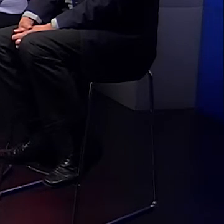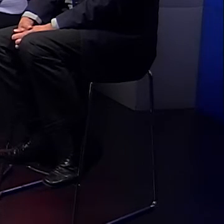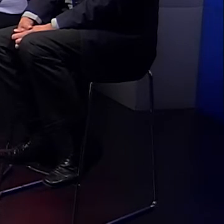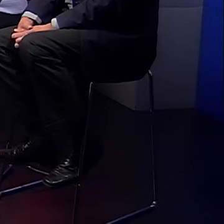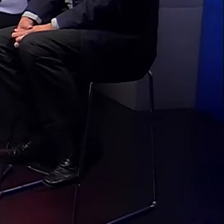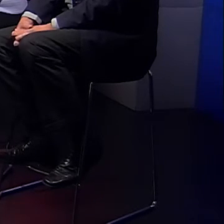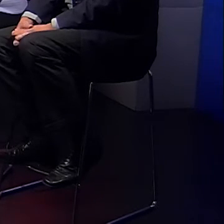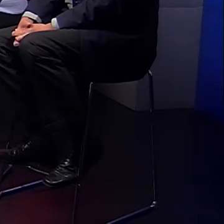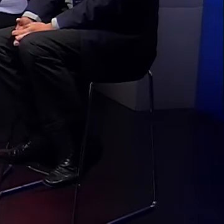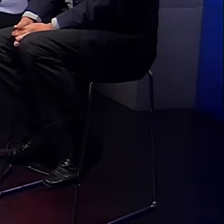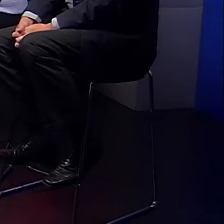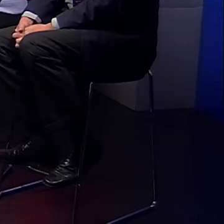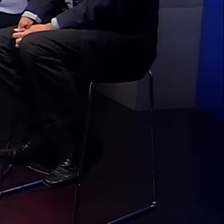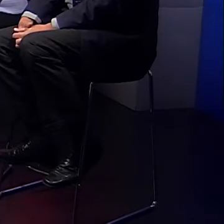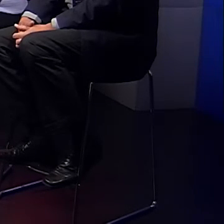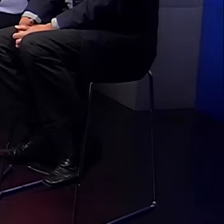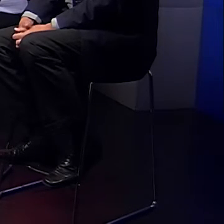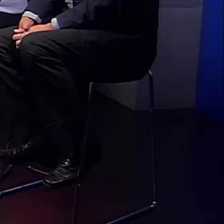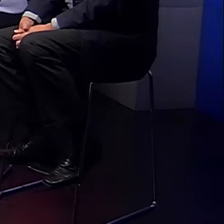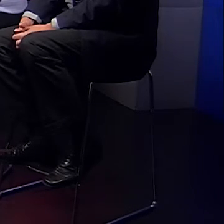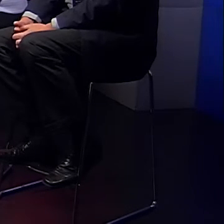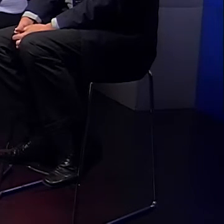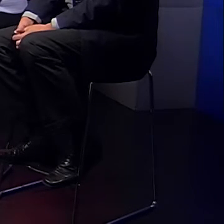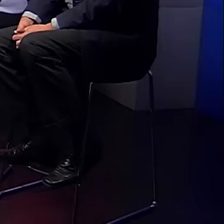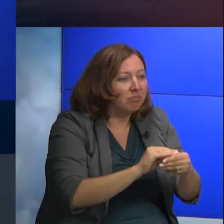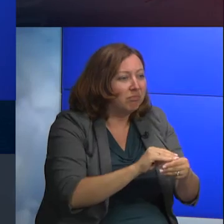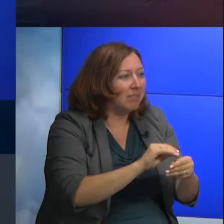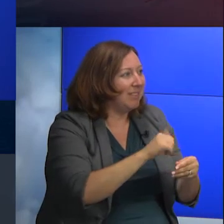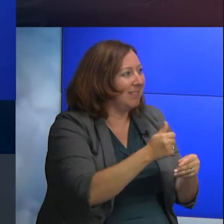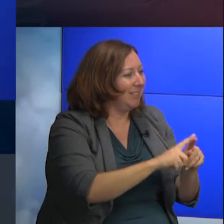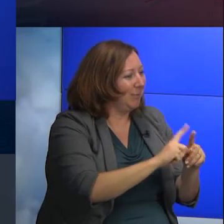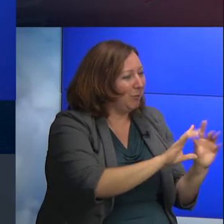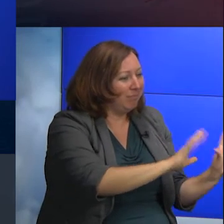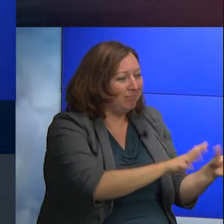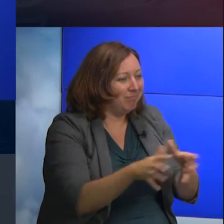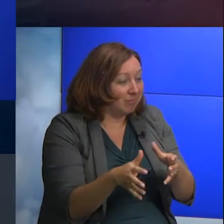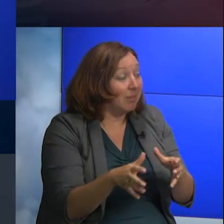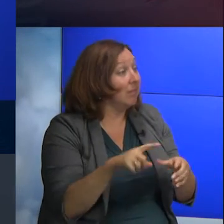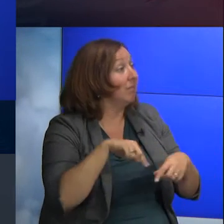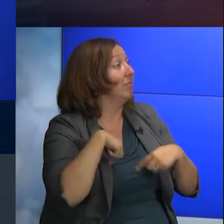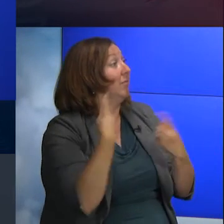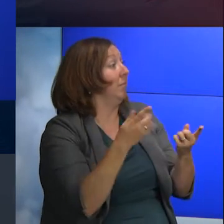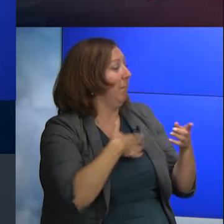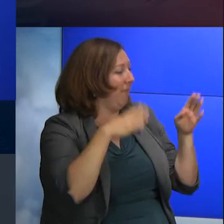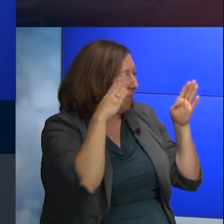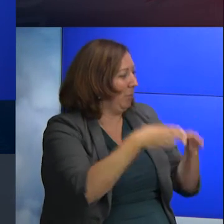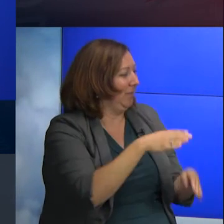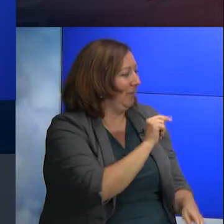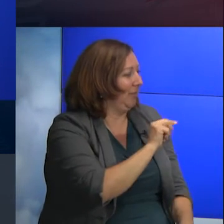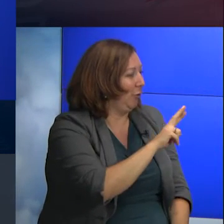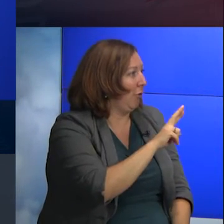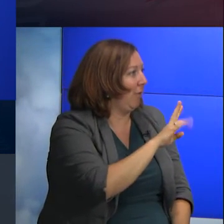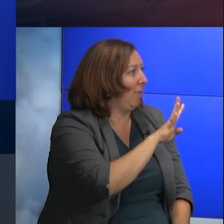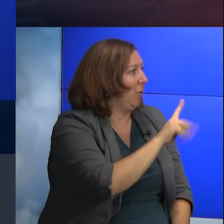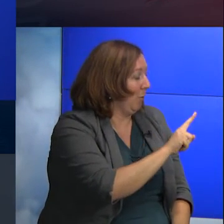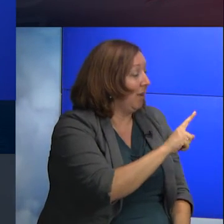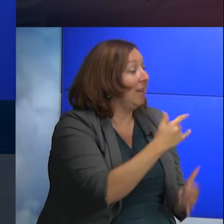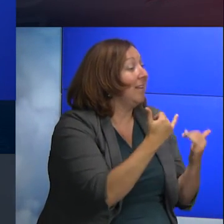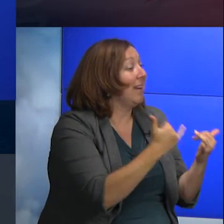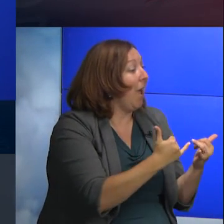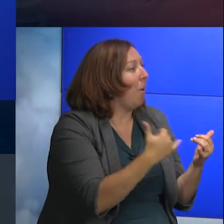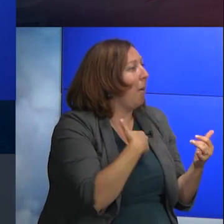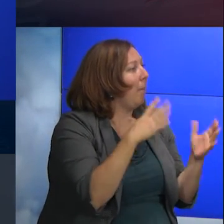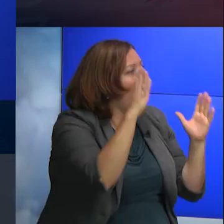with other constituents within your organization. My focus has really been on TR-41, but I'm hoping that we'll be able to get to know other